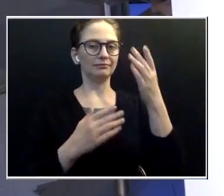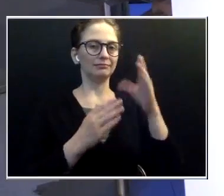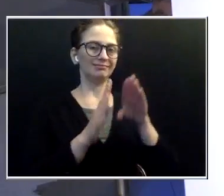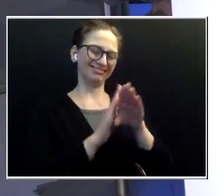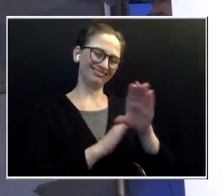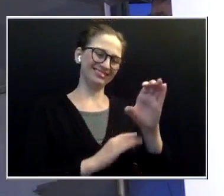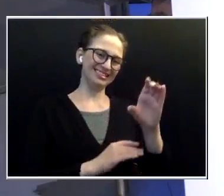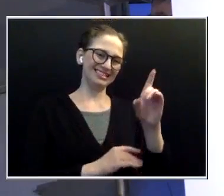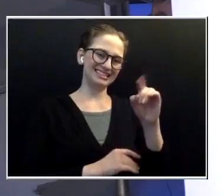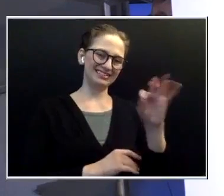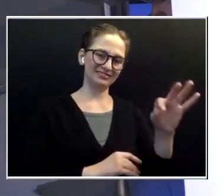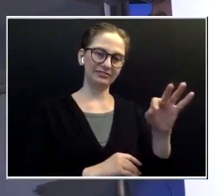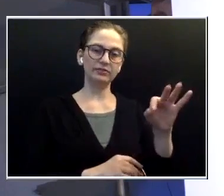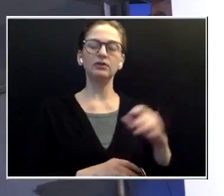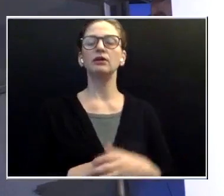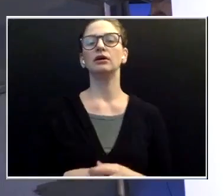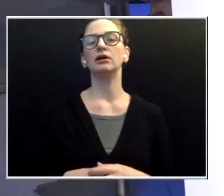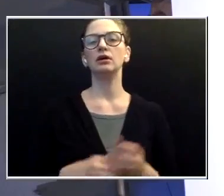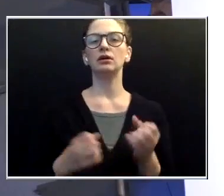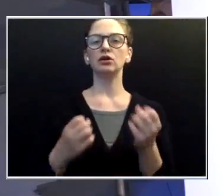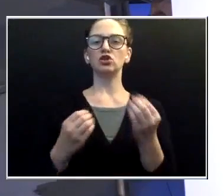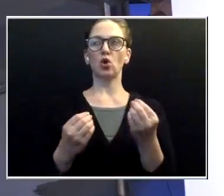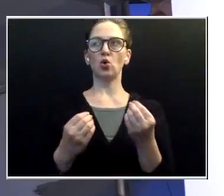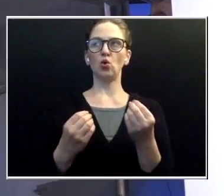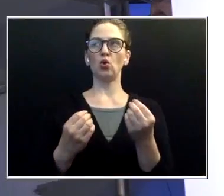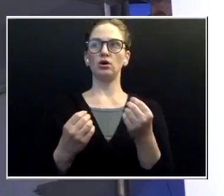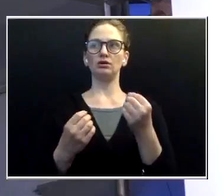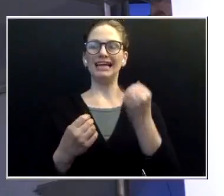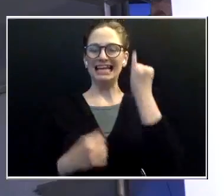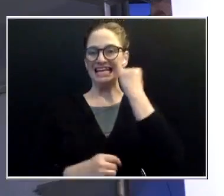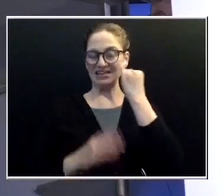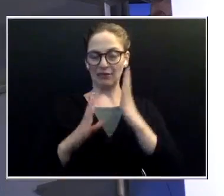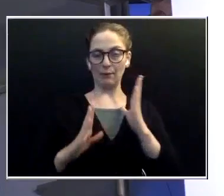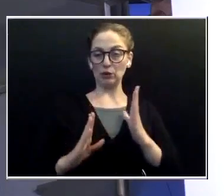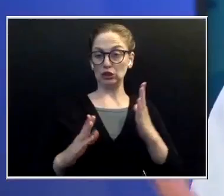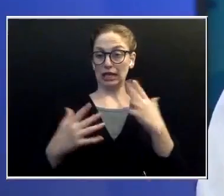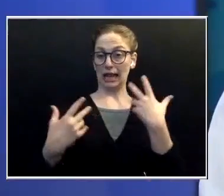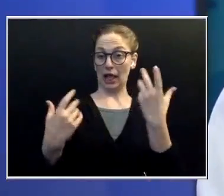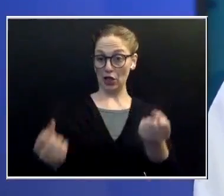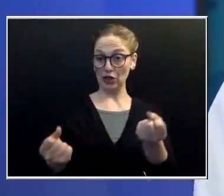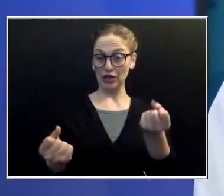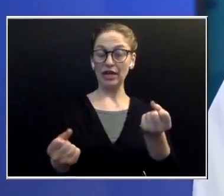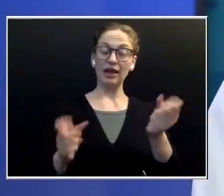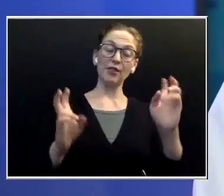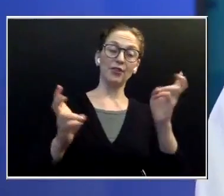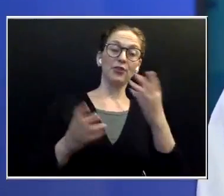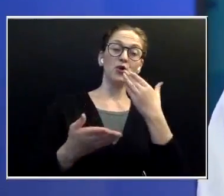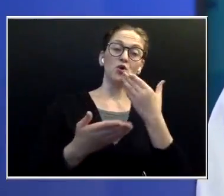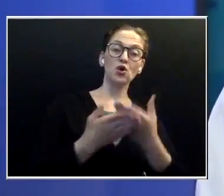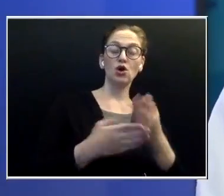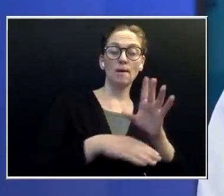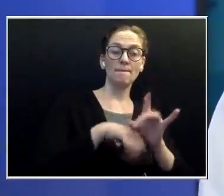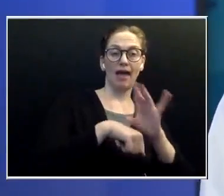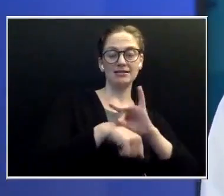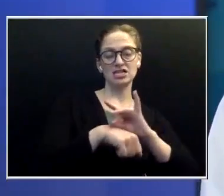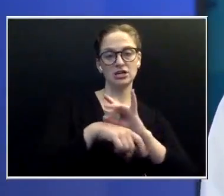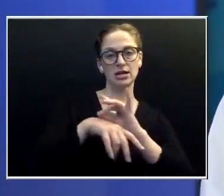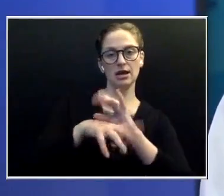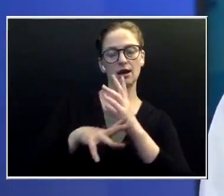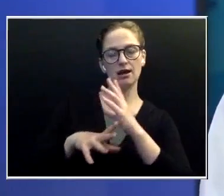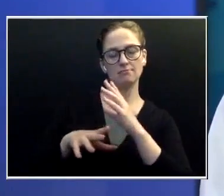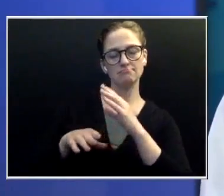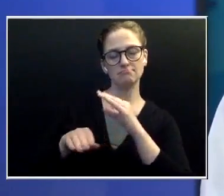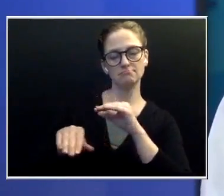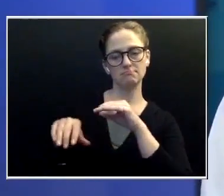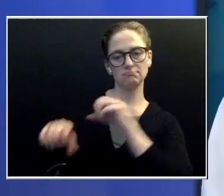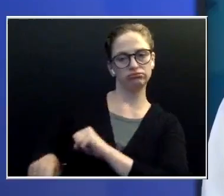the good guys keeping the bad guys in check? This is exactly true. Again, we have to reach this state of balance. When this is disrupted, actually,